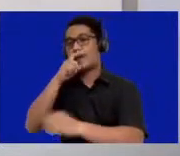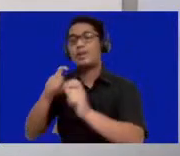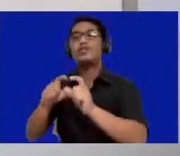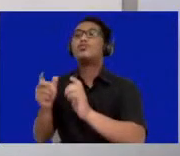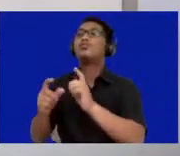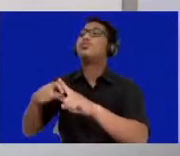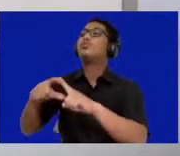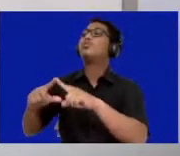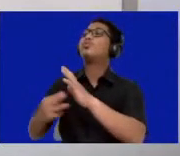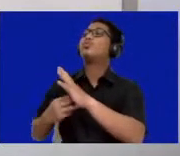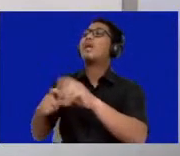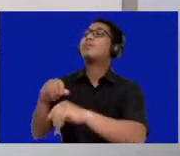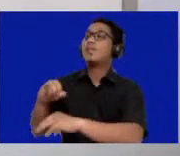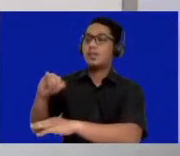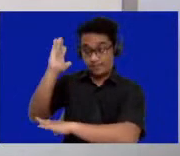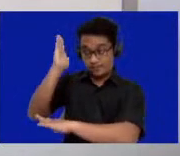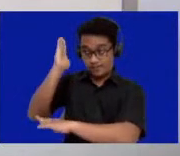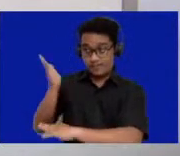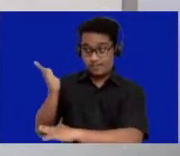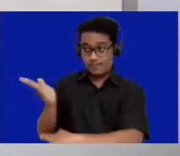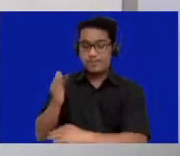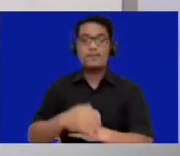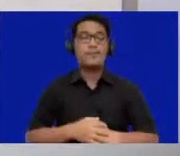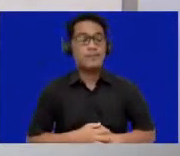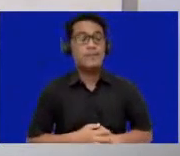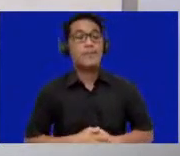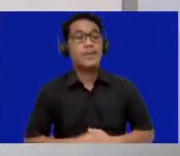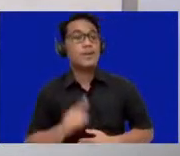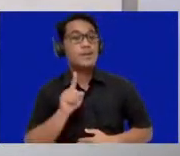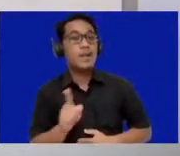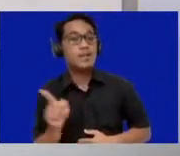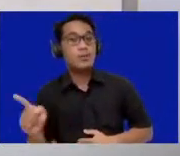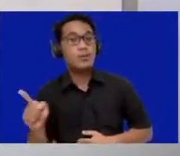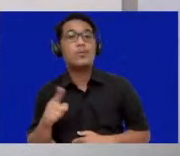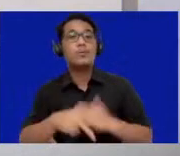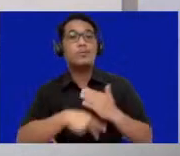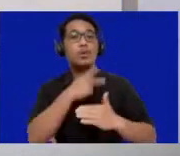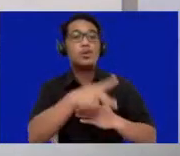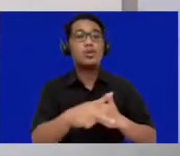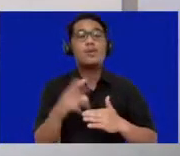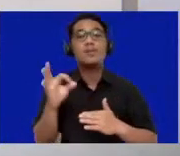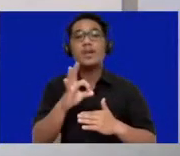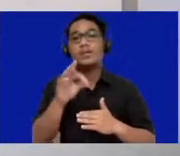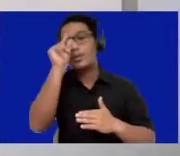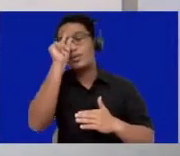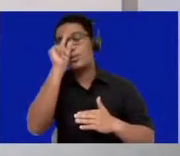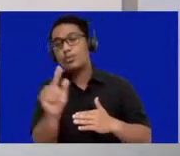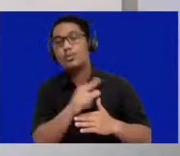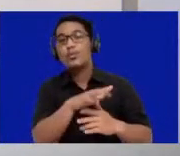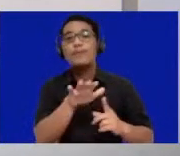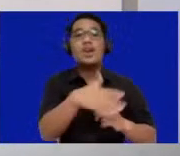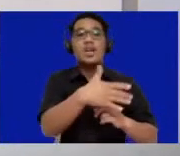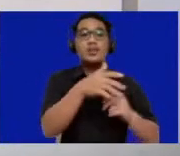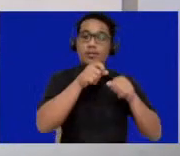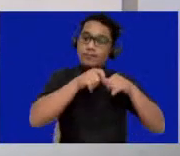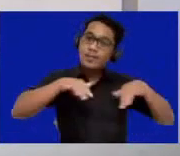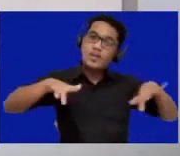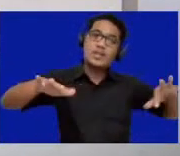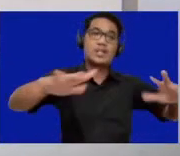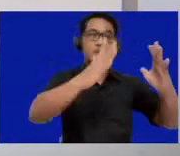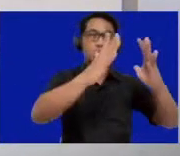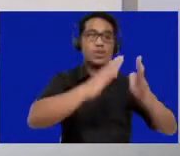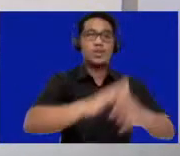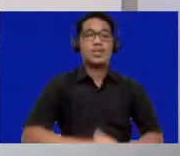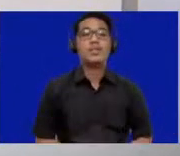presentation, one of Tagana program for environmental conservation. So ladies and gentlemen, following next, we will hear